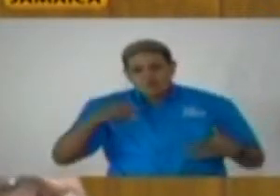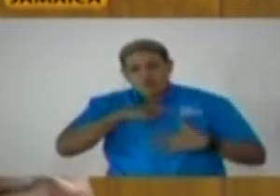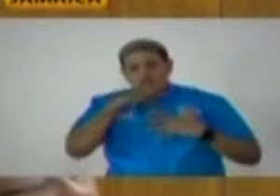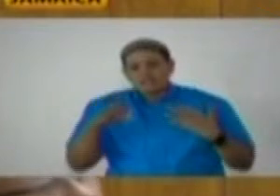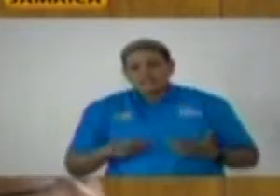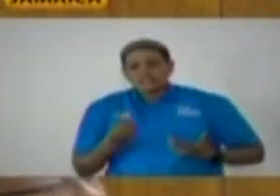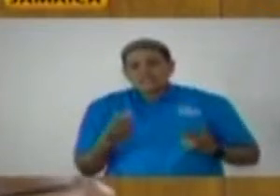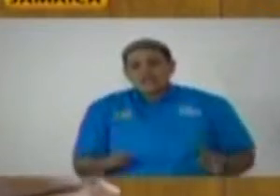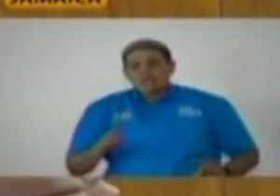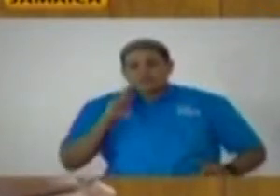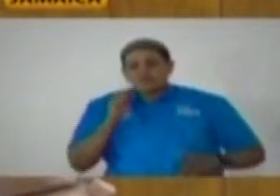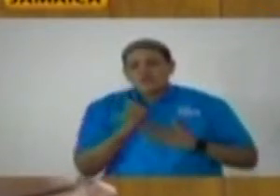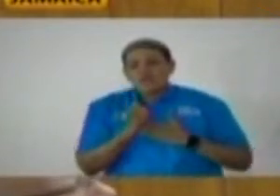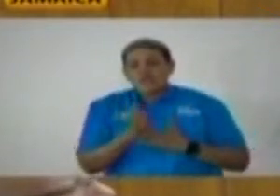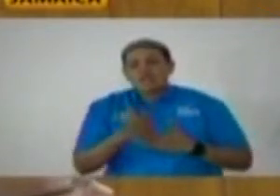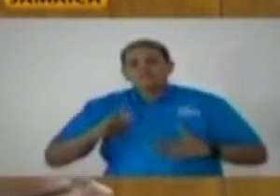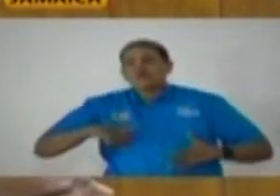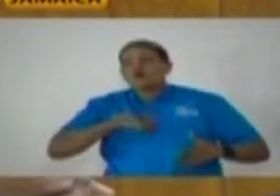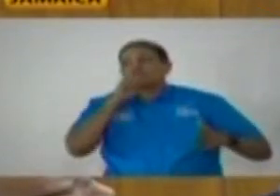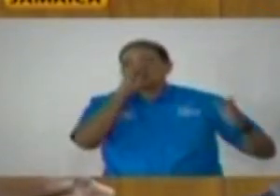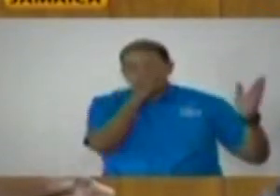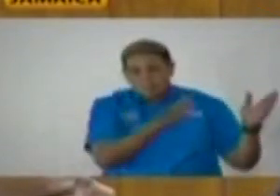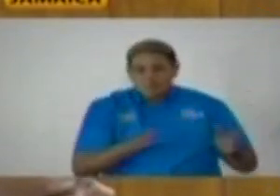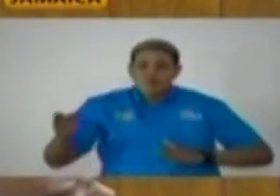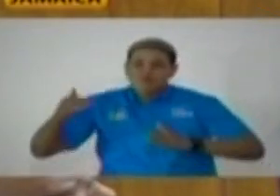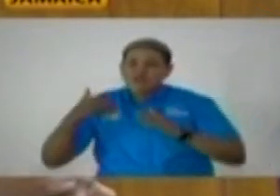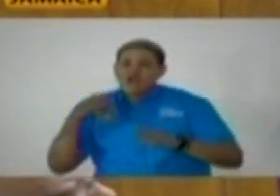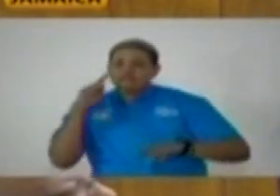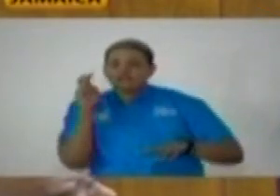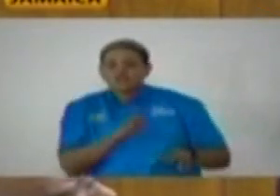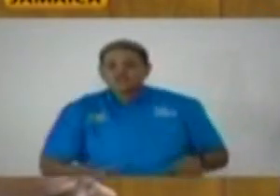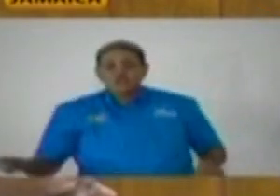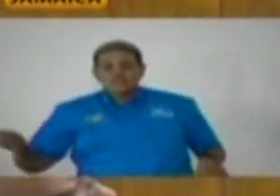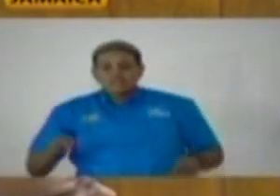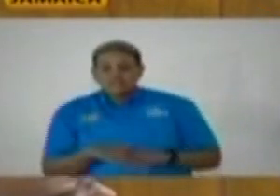things to help us to move and have that transition.